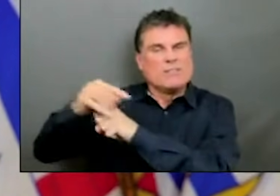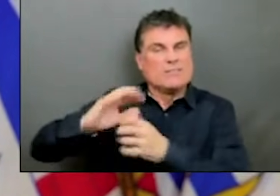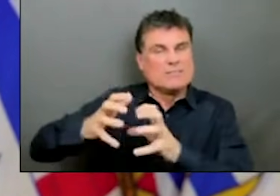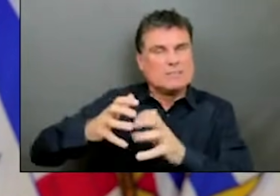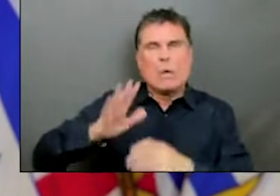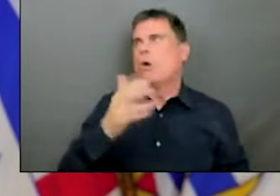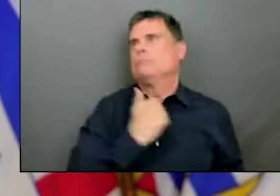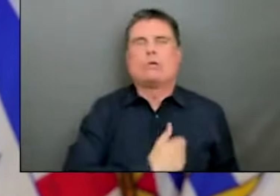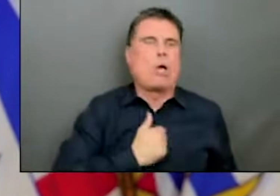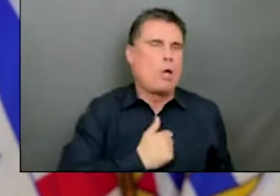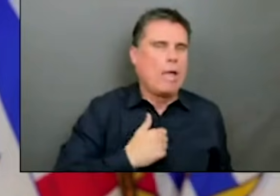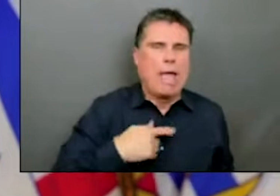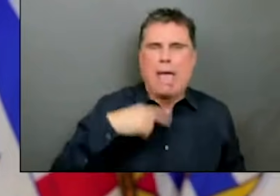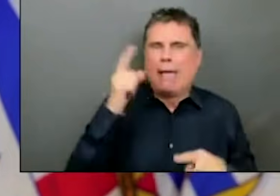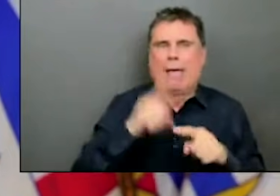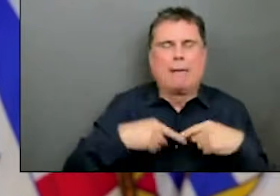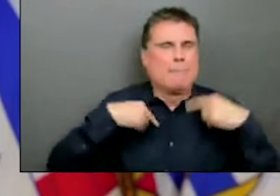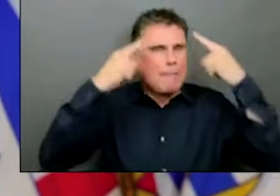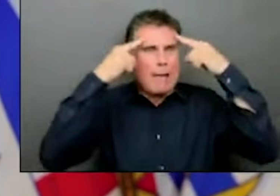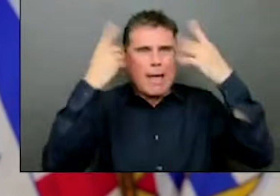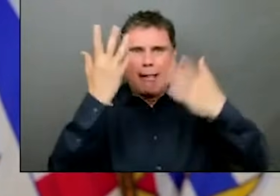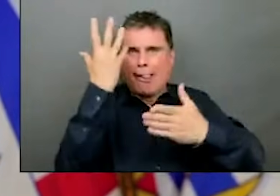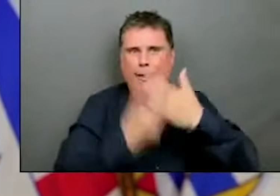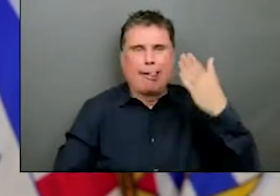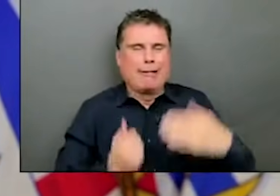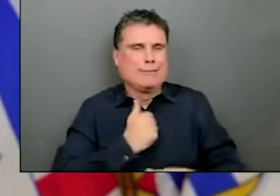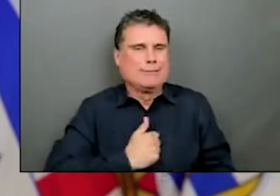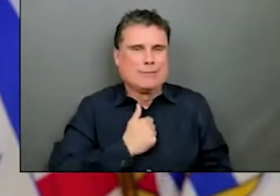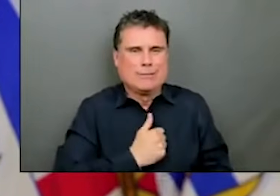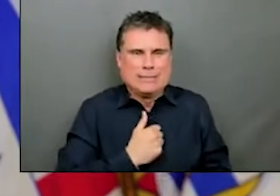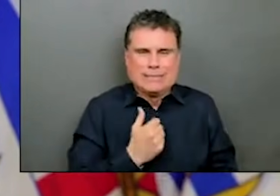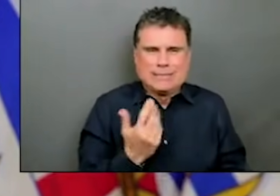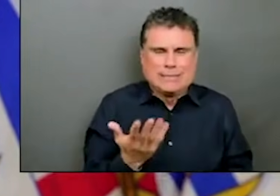sorry, my words are so terrible right now. But I'm wondering if you can give us a bit of a look